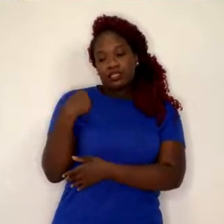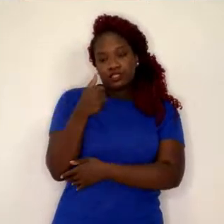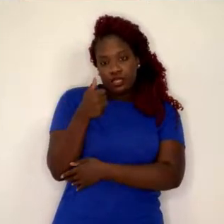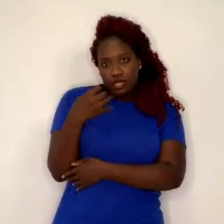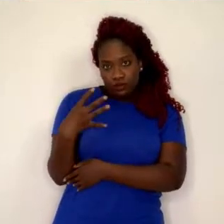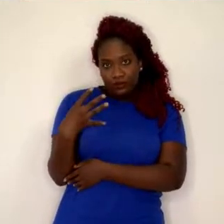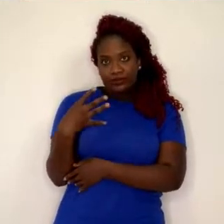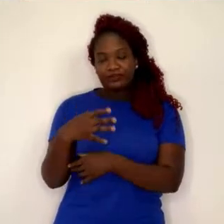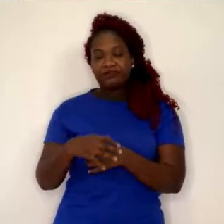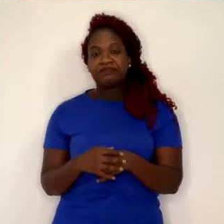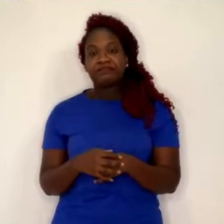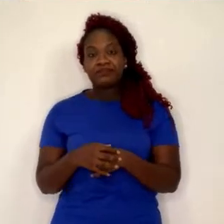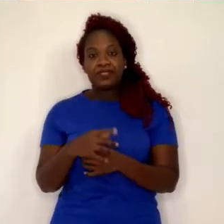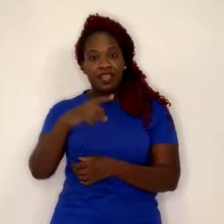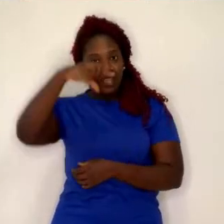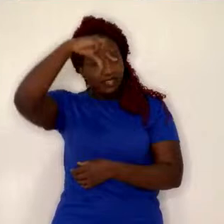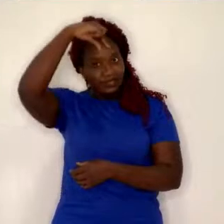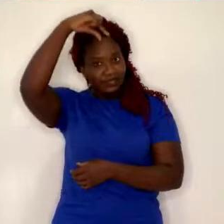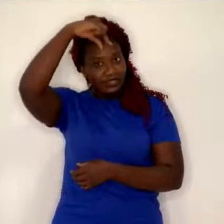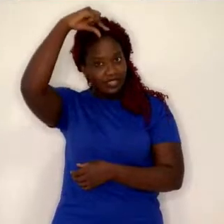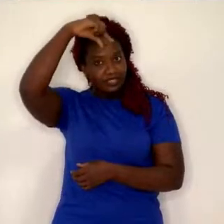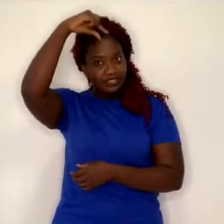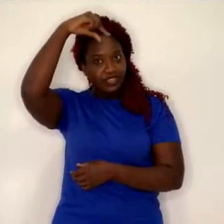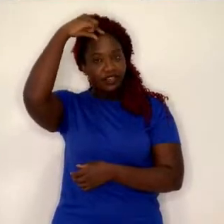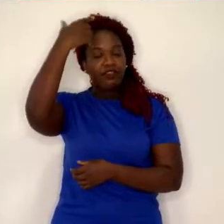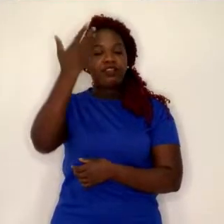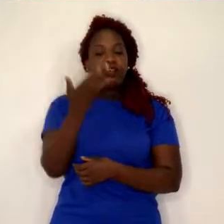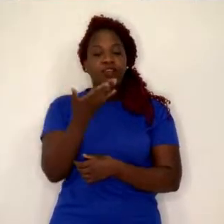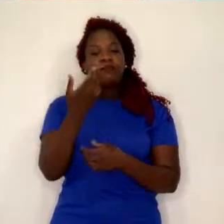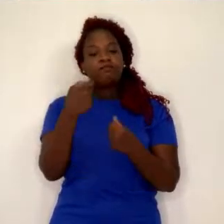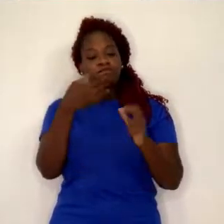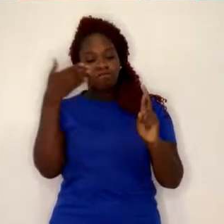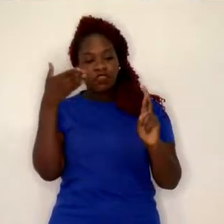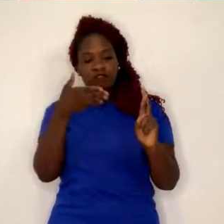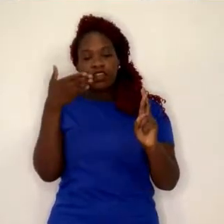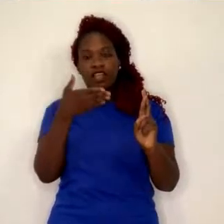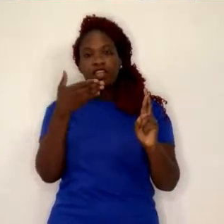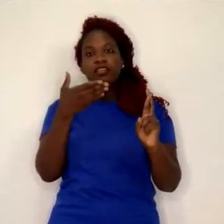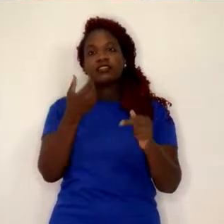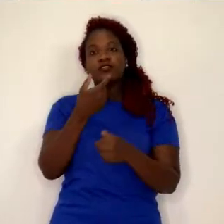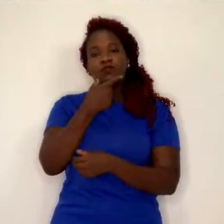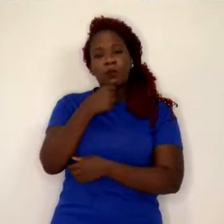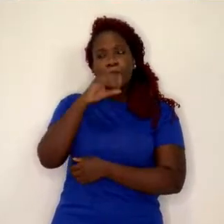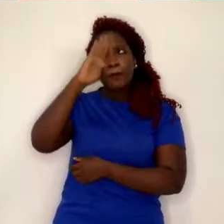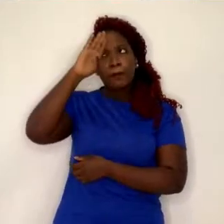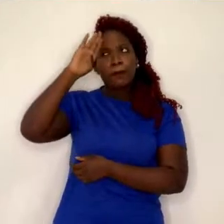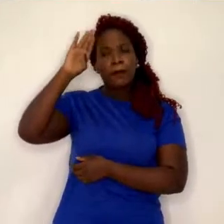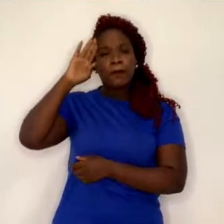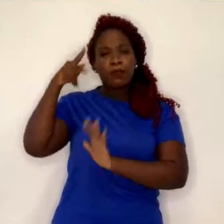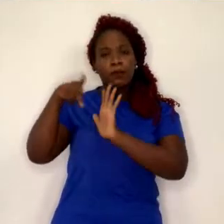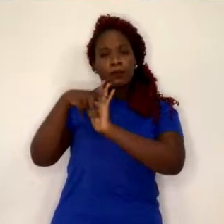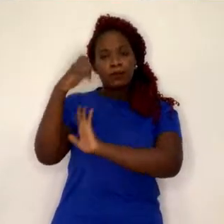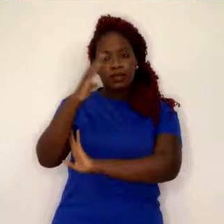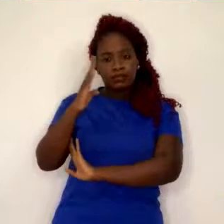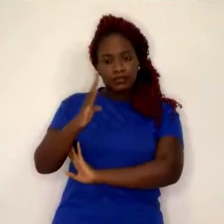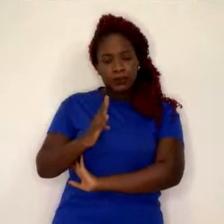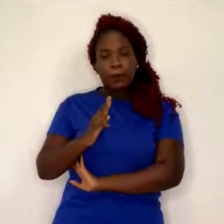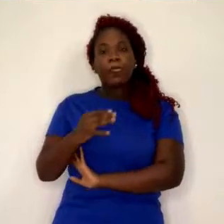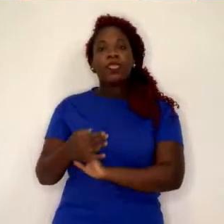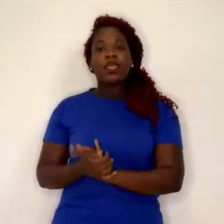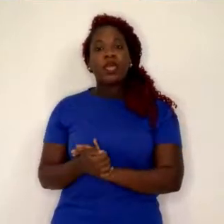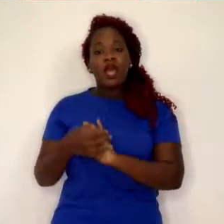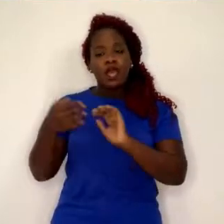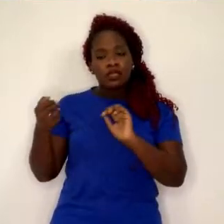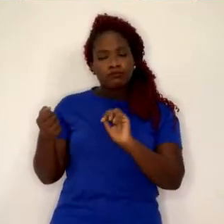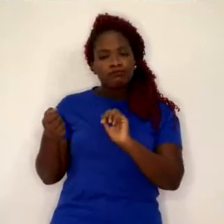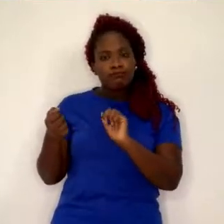mandatory until 14 years of age. Anísio Teixeira, then we owe him this